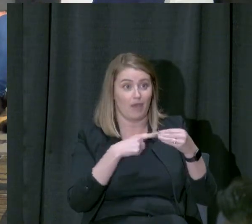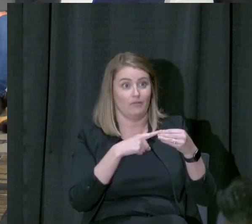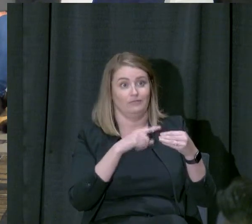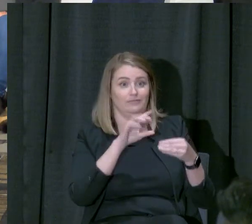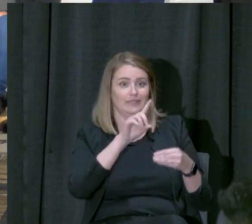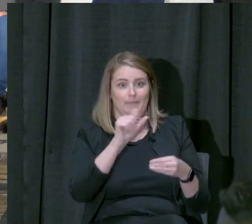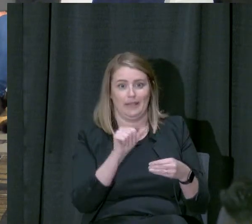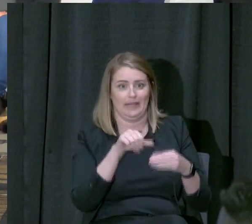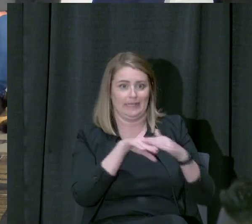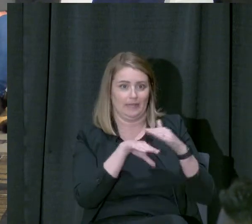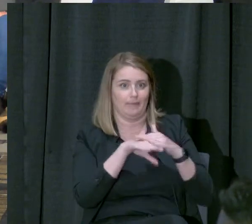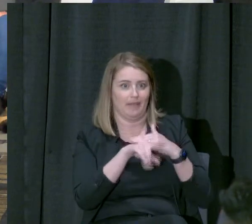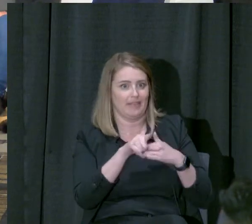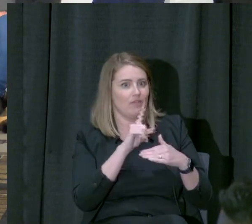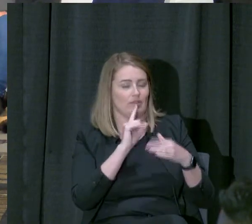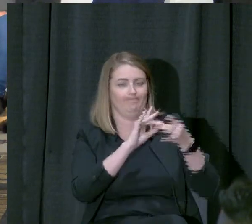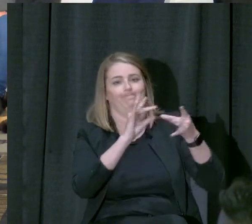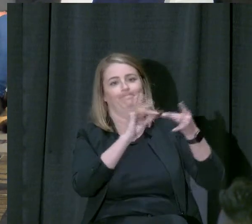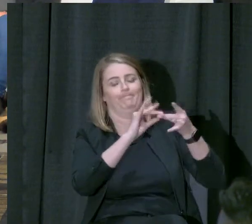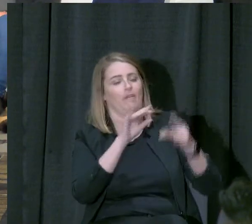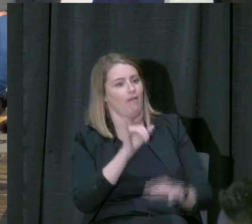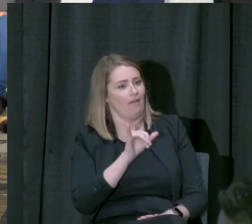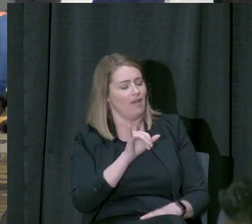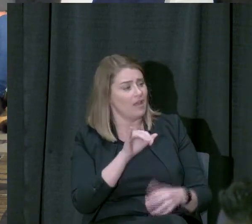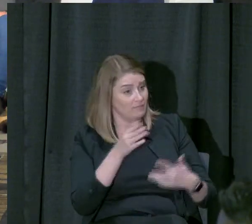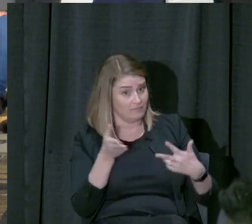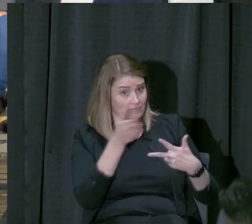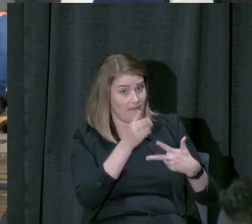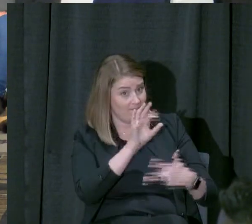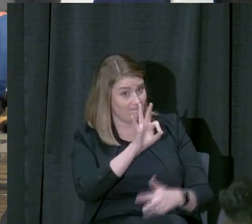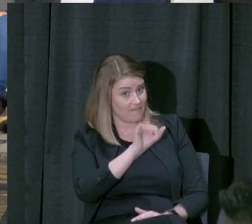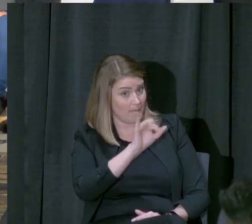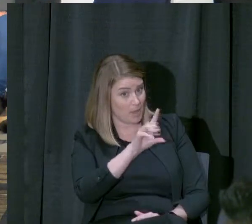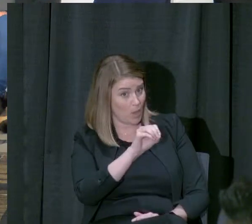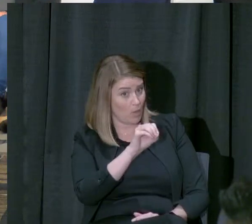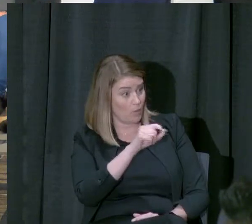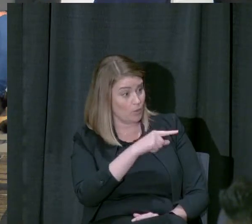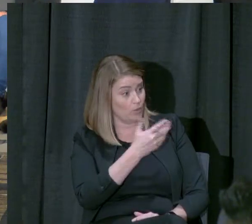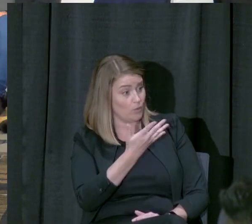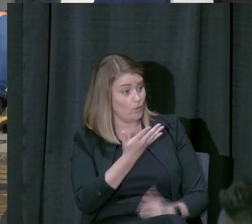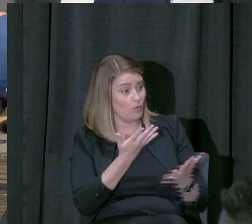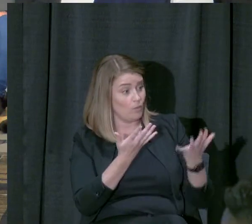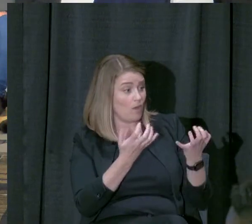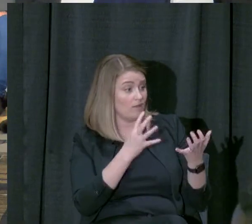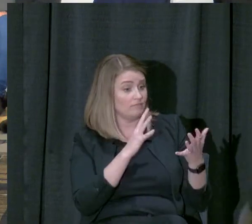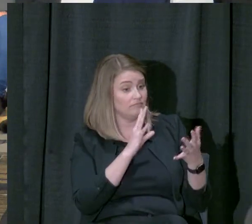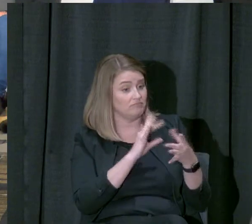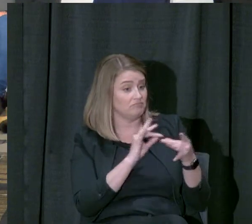you mentioned that. Thank you. Fabio, do you want to talk to